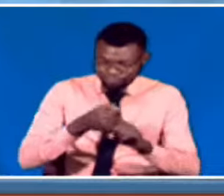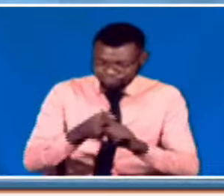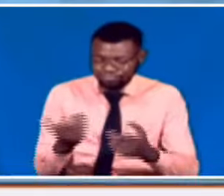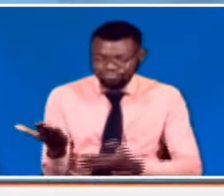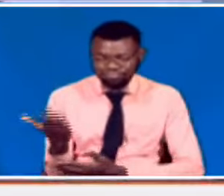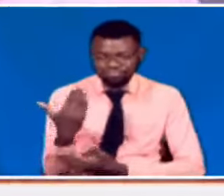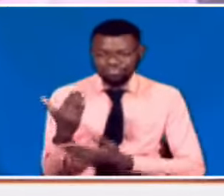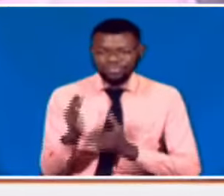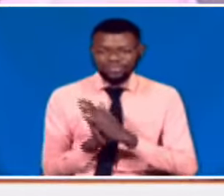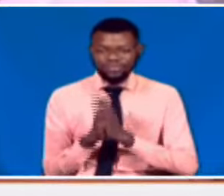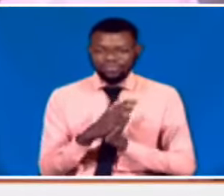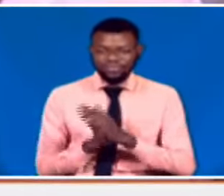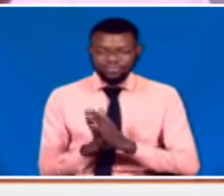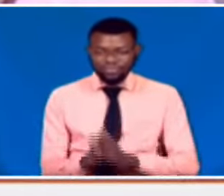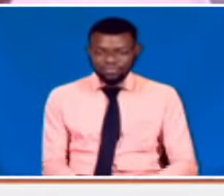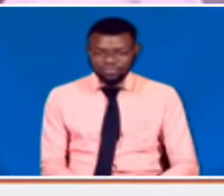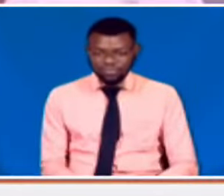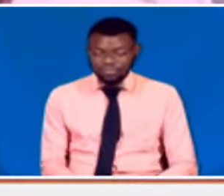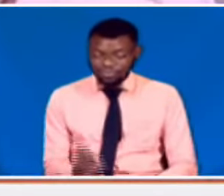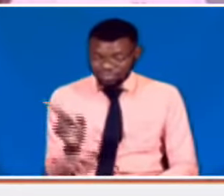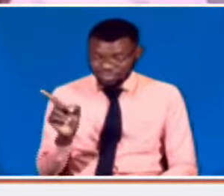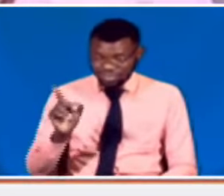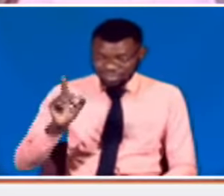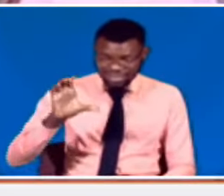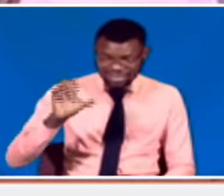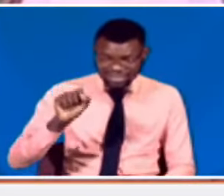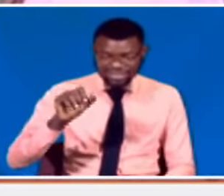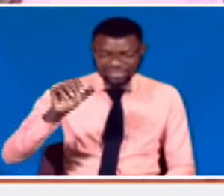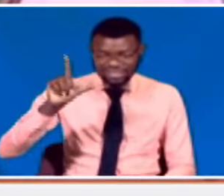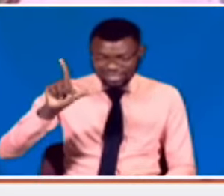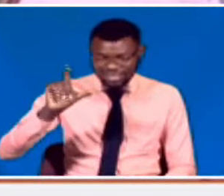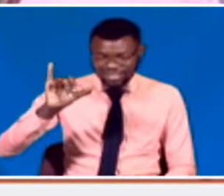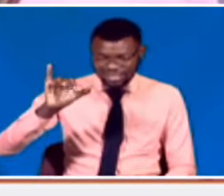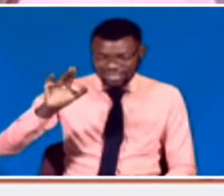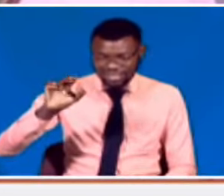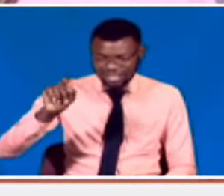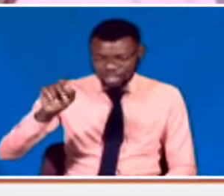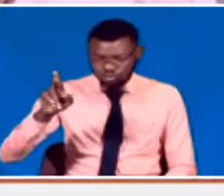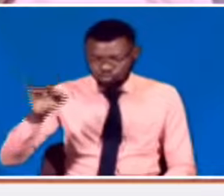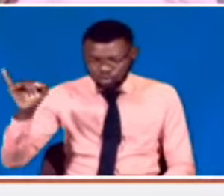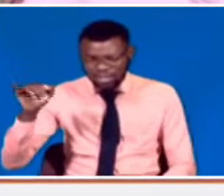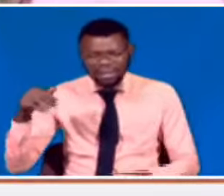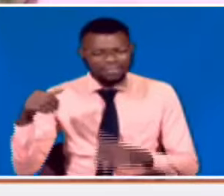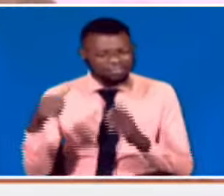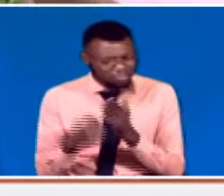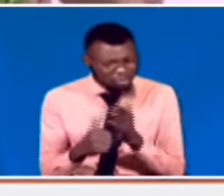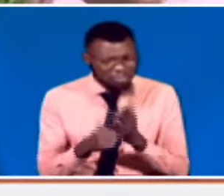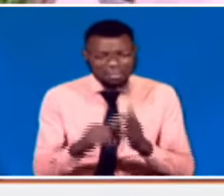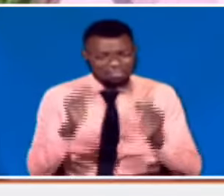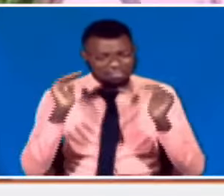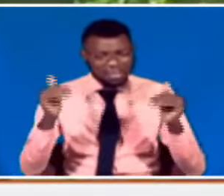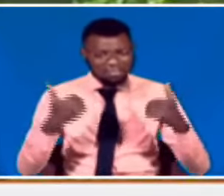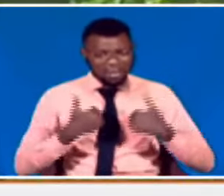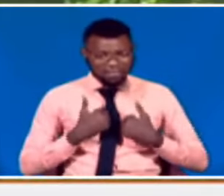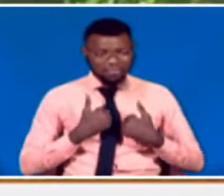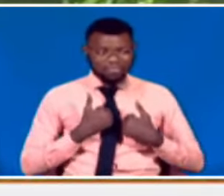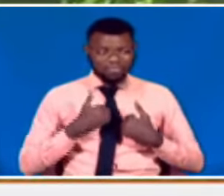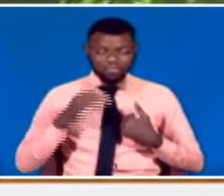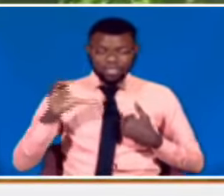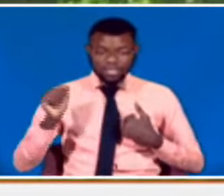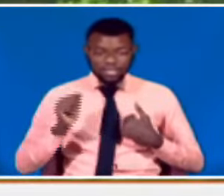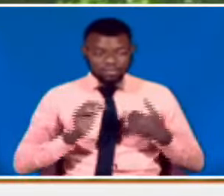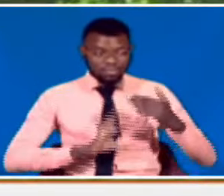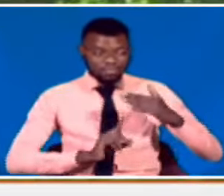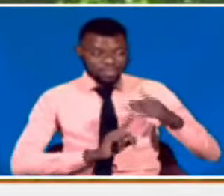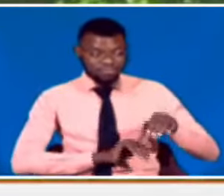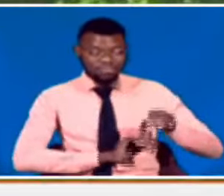story. Franklin Mithika Linturi is a man not new to controversy. The Agriculture CS may be off the hook